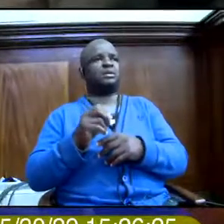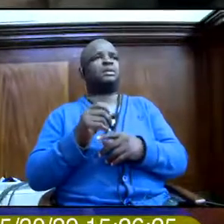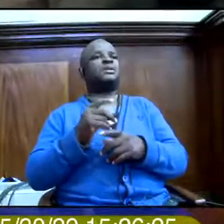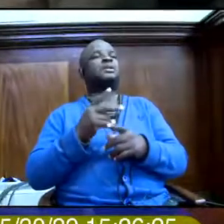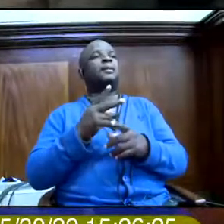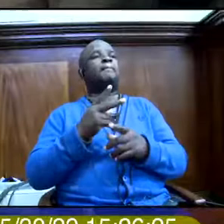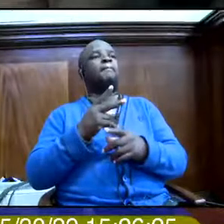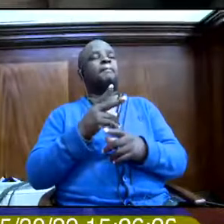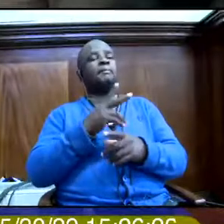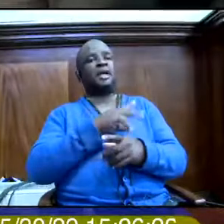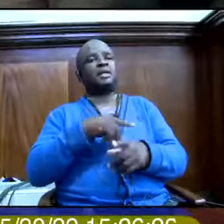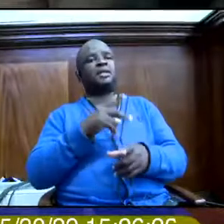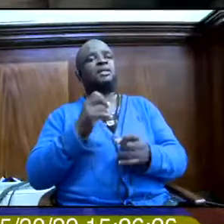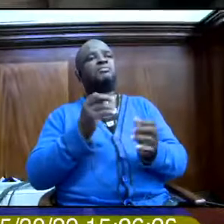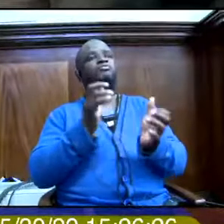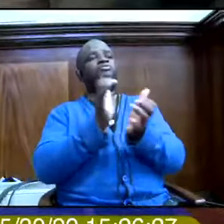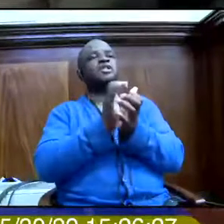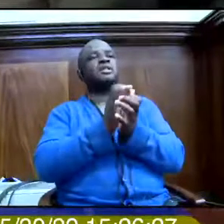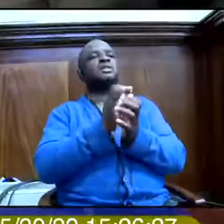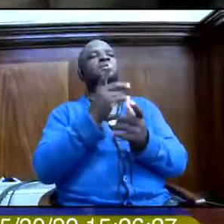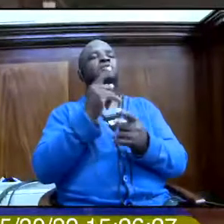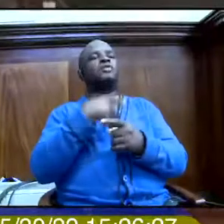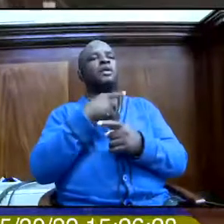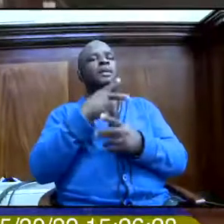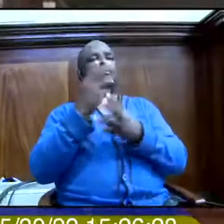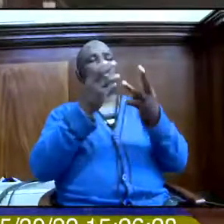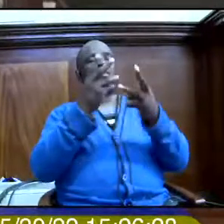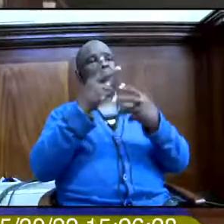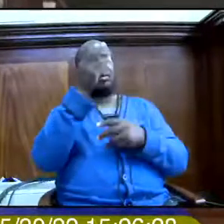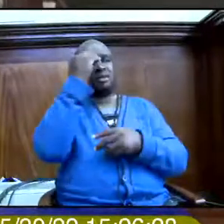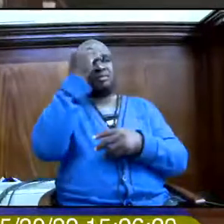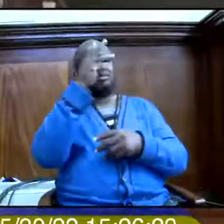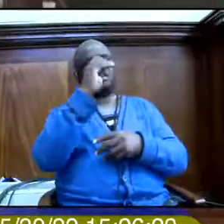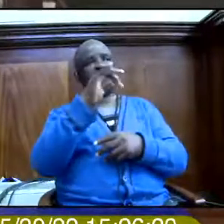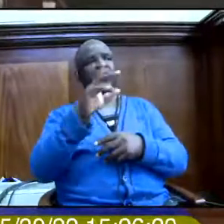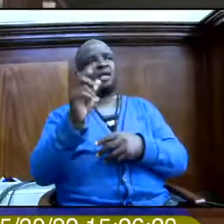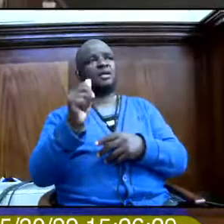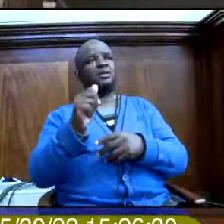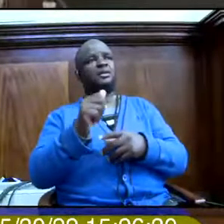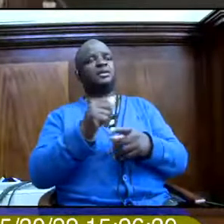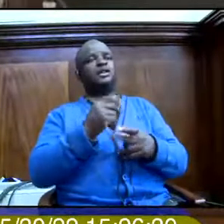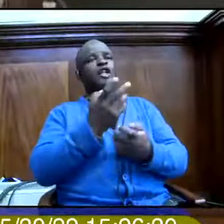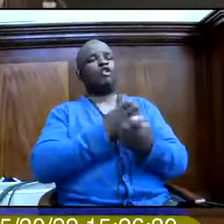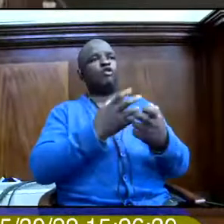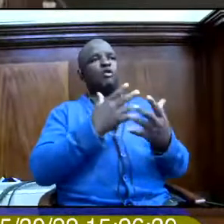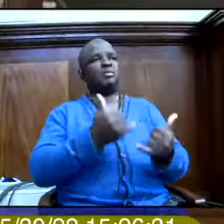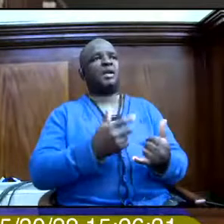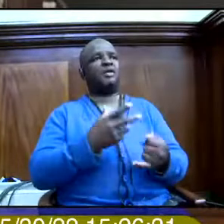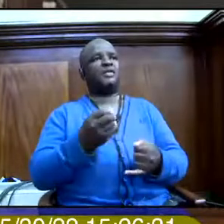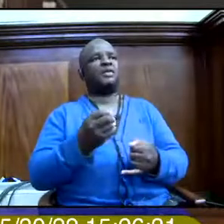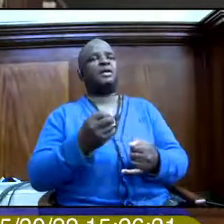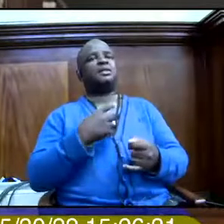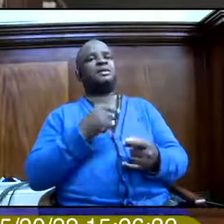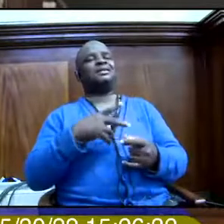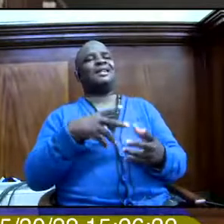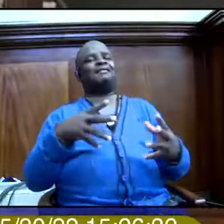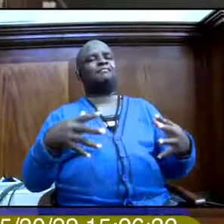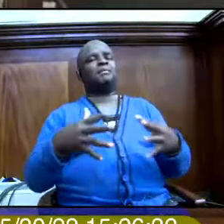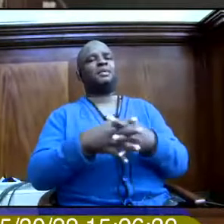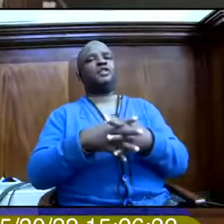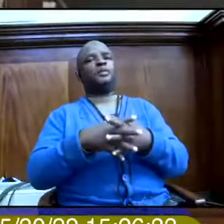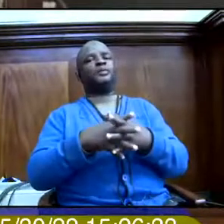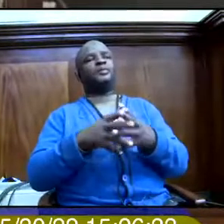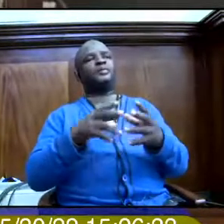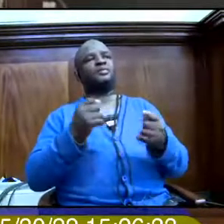meeting of news editors currently the economy suffers from combination of super